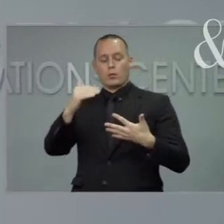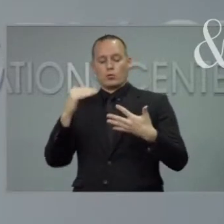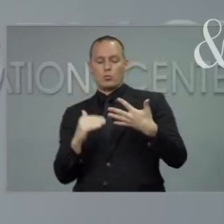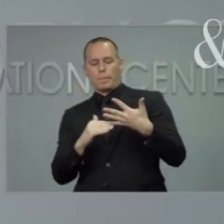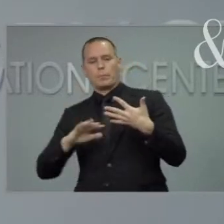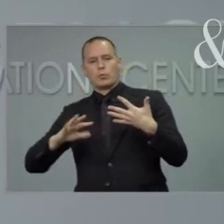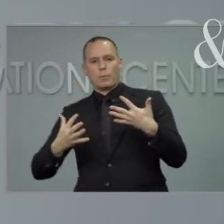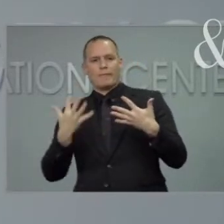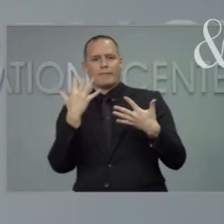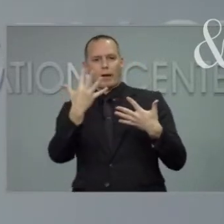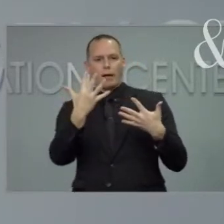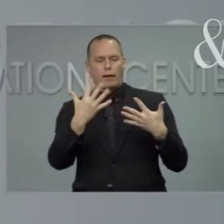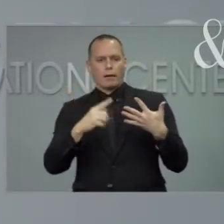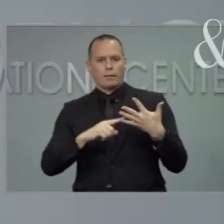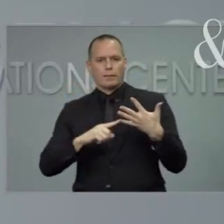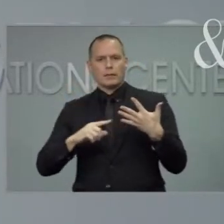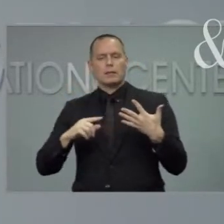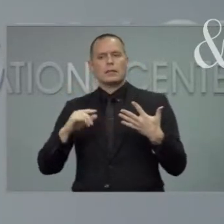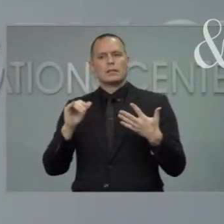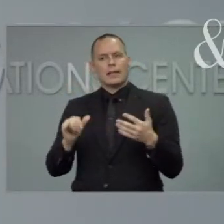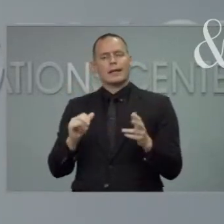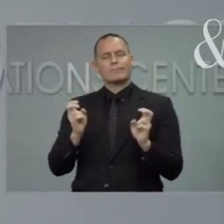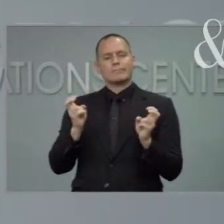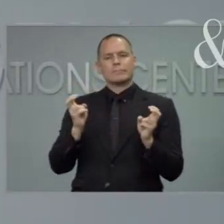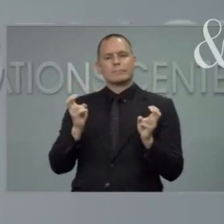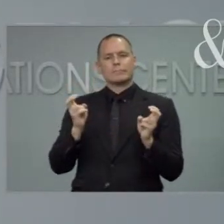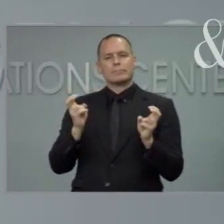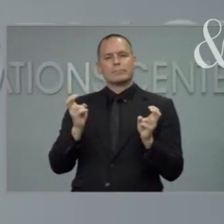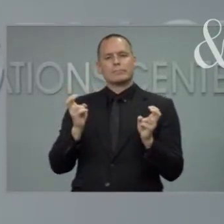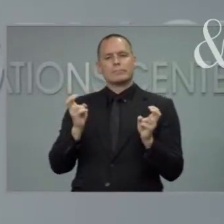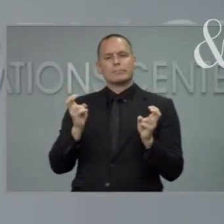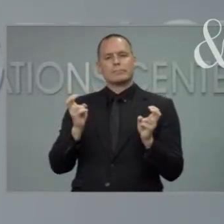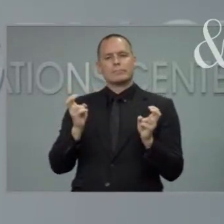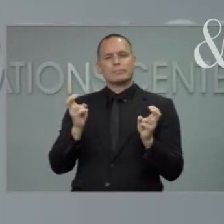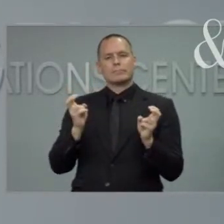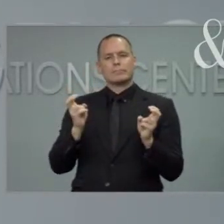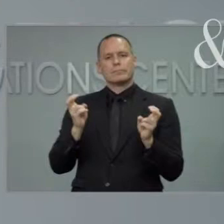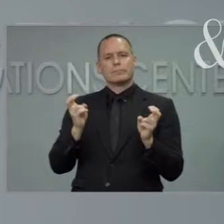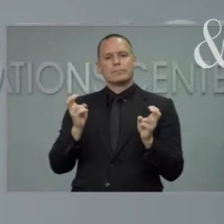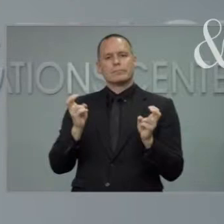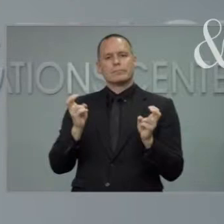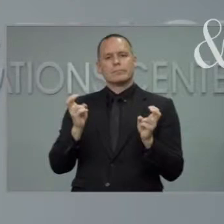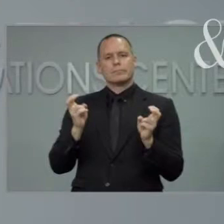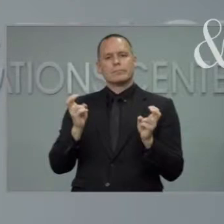sort of shift in strategy, reward places that have limited